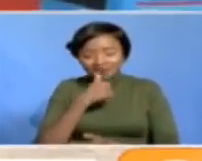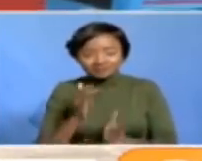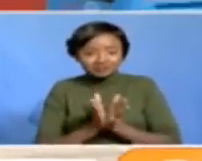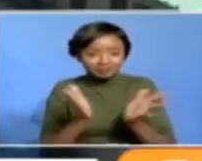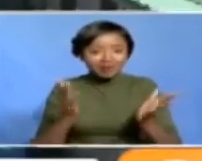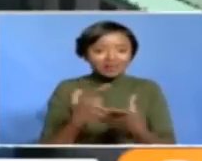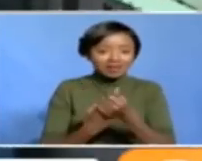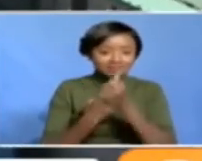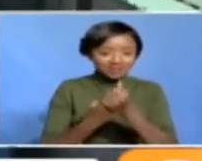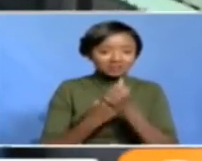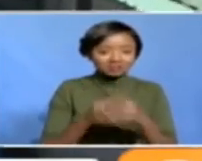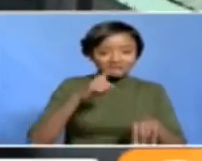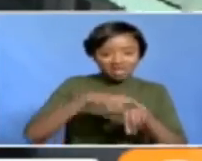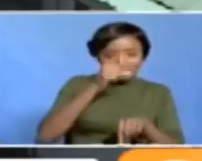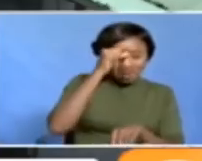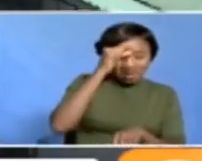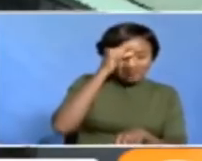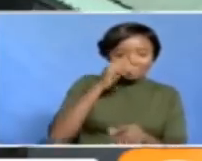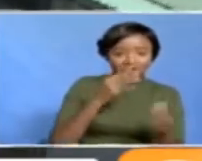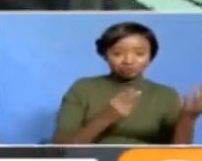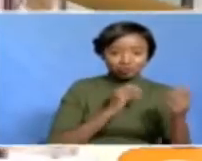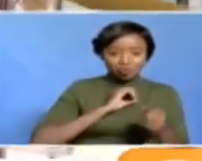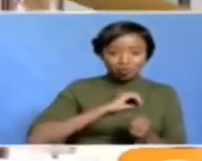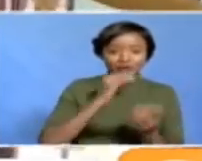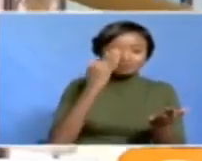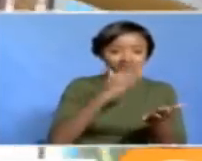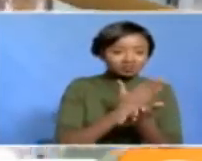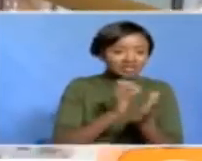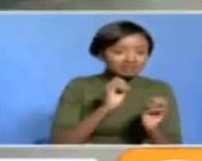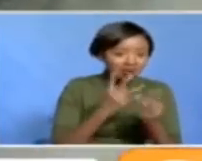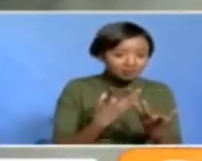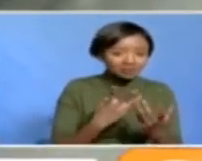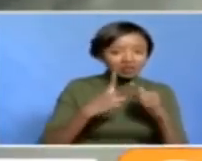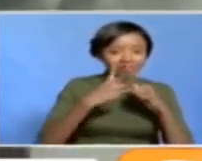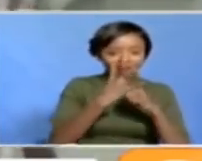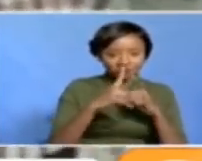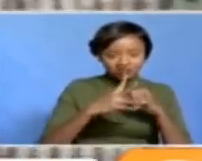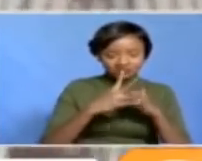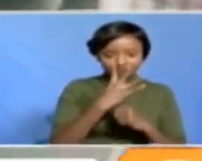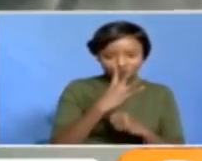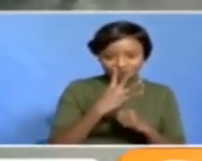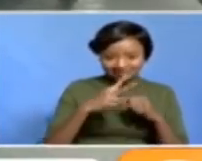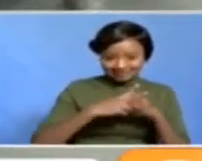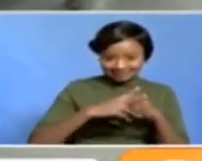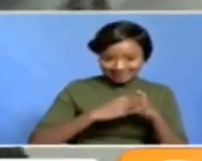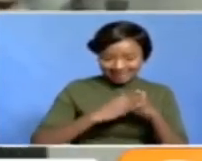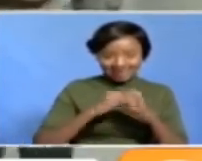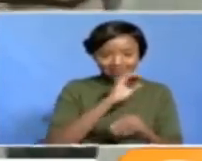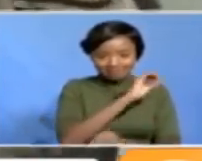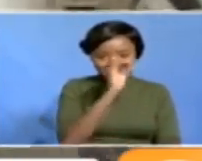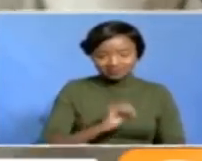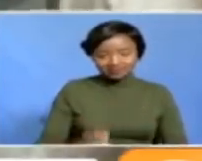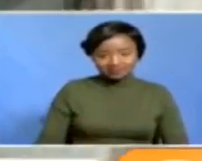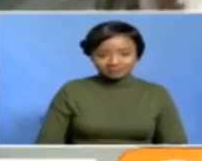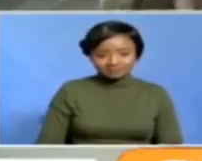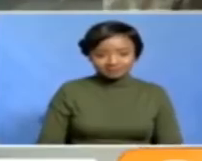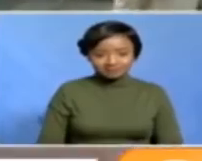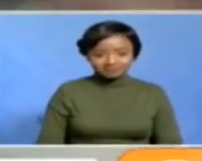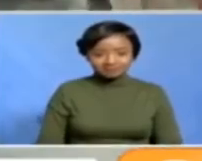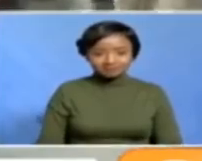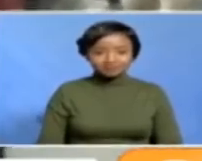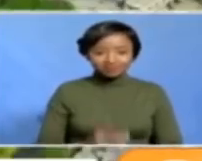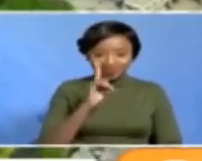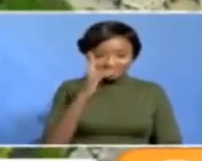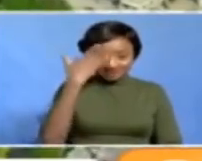where the government owns 49% for its investment in the infrastructure that has 5 more phases to go. This first